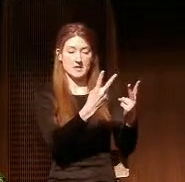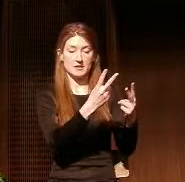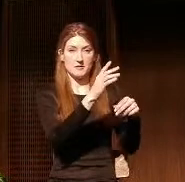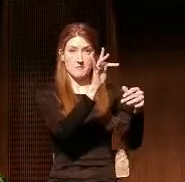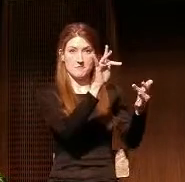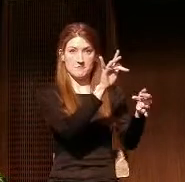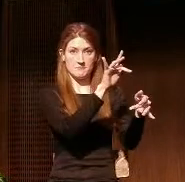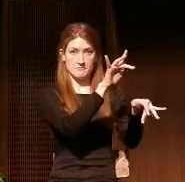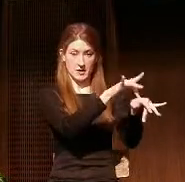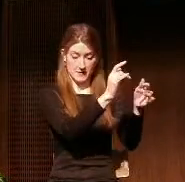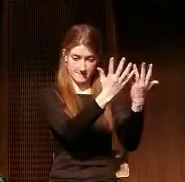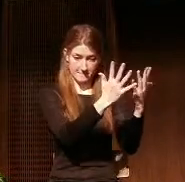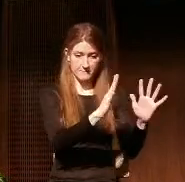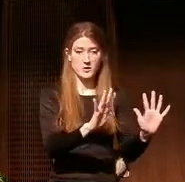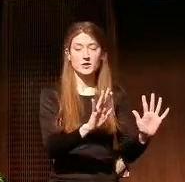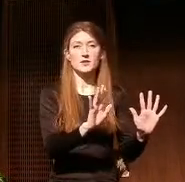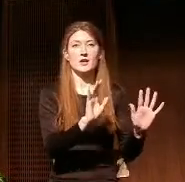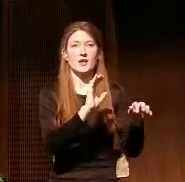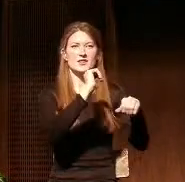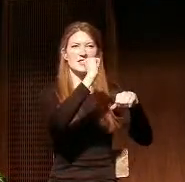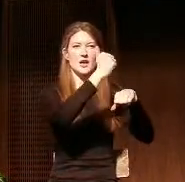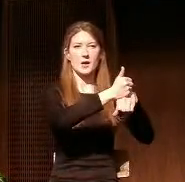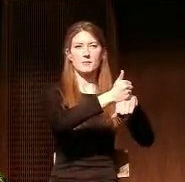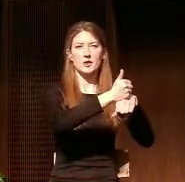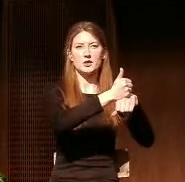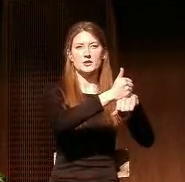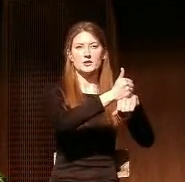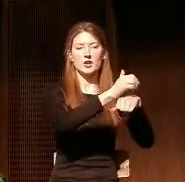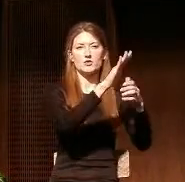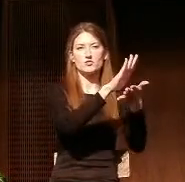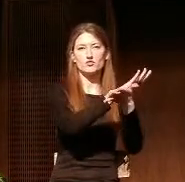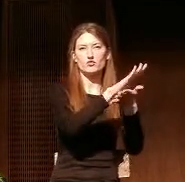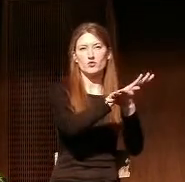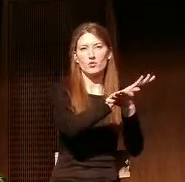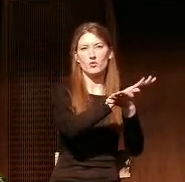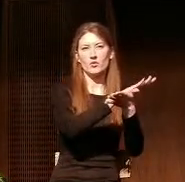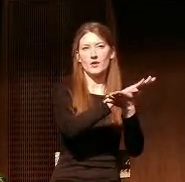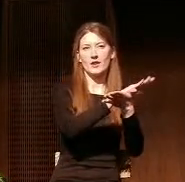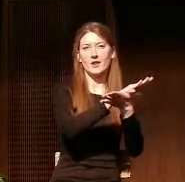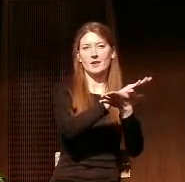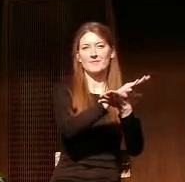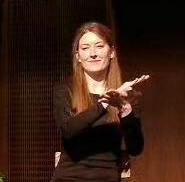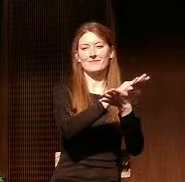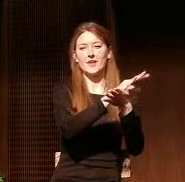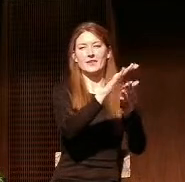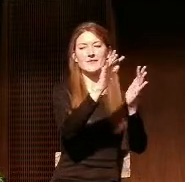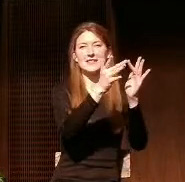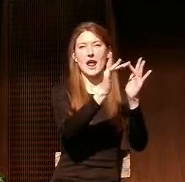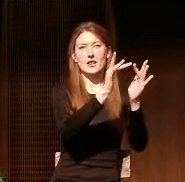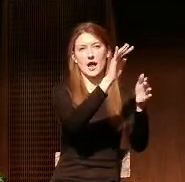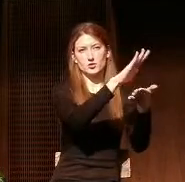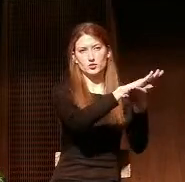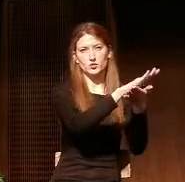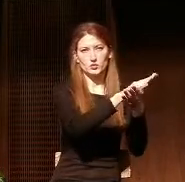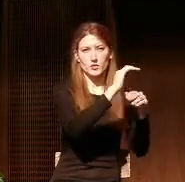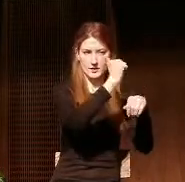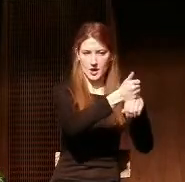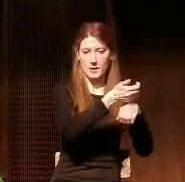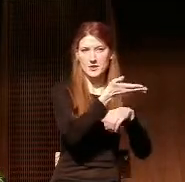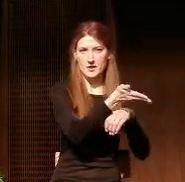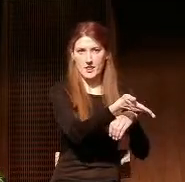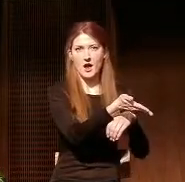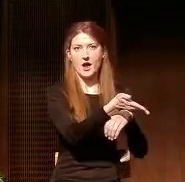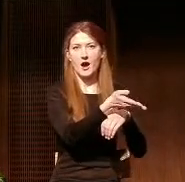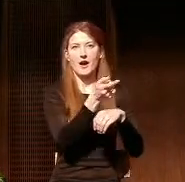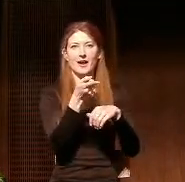established a satellite school on that island that served all three congregations on the island of Bermuda. And he has